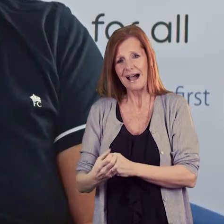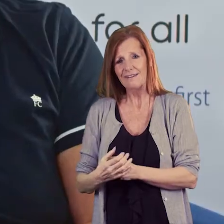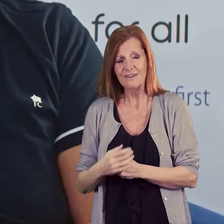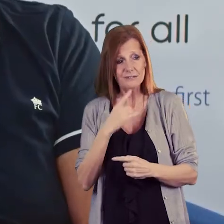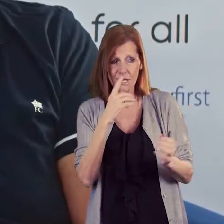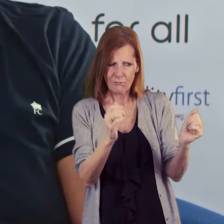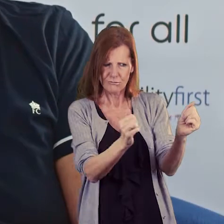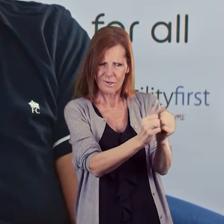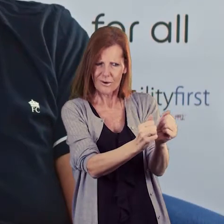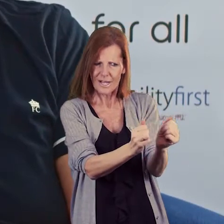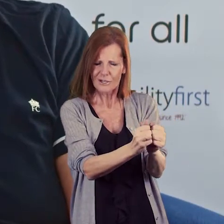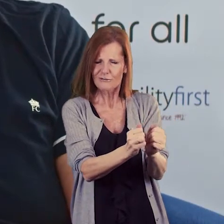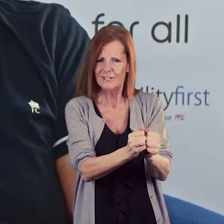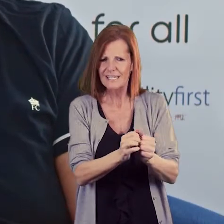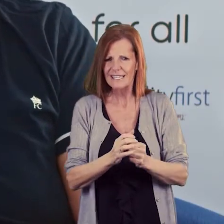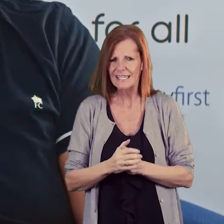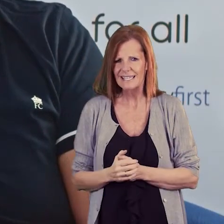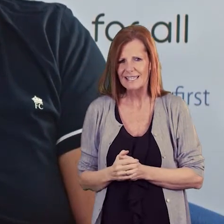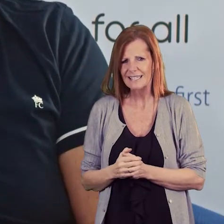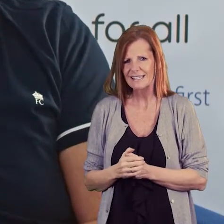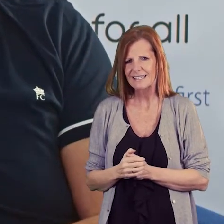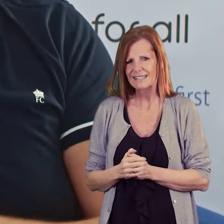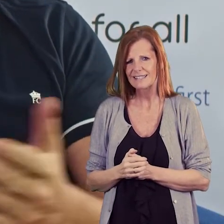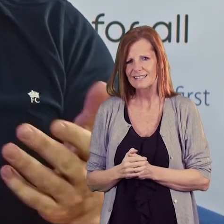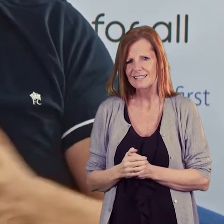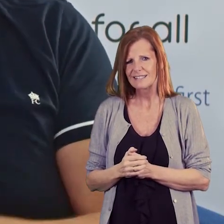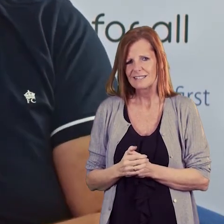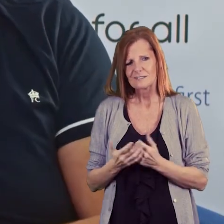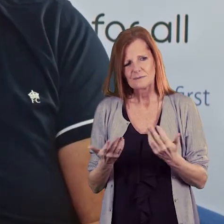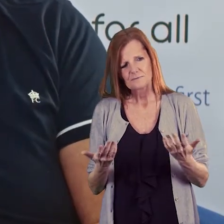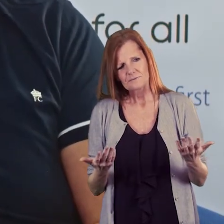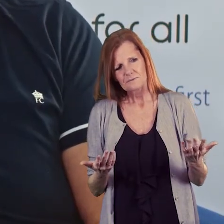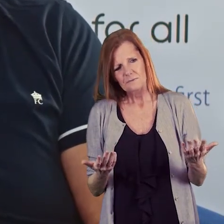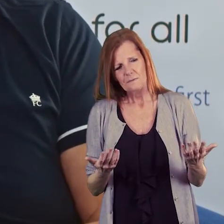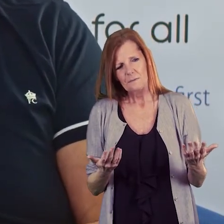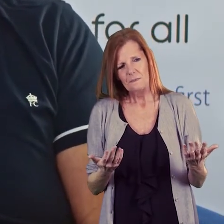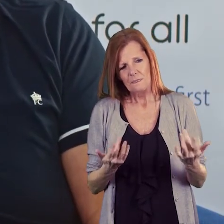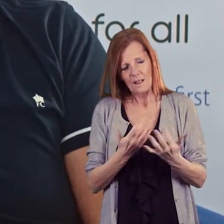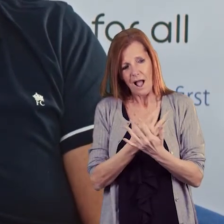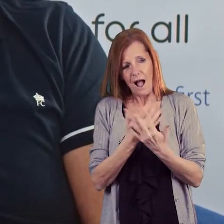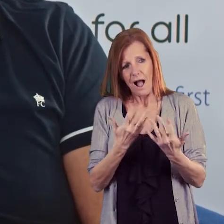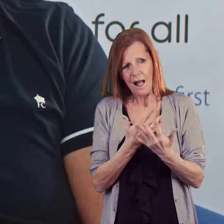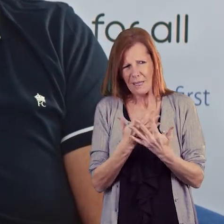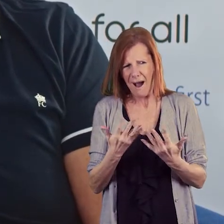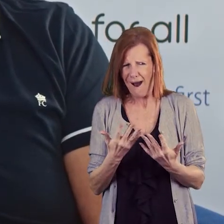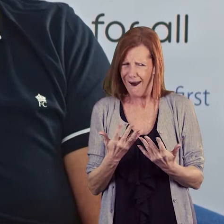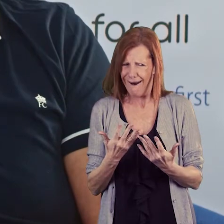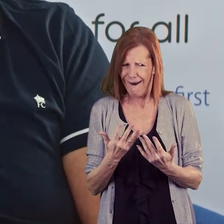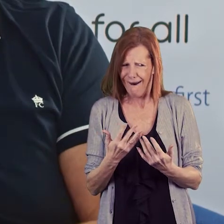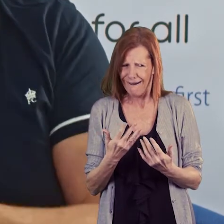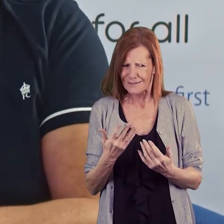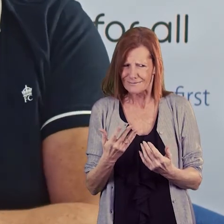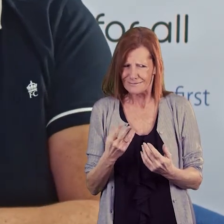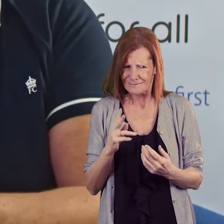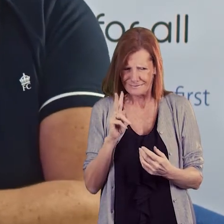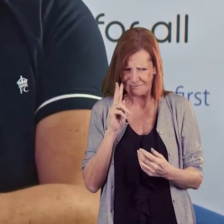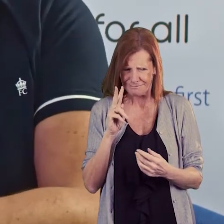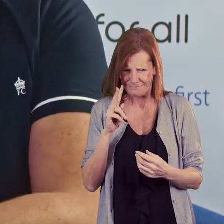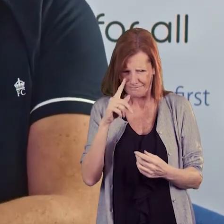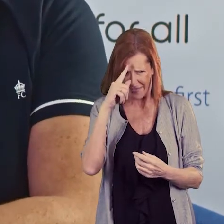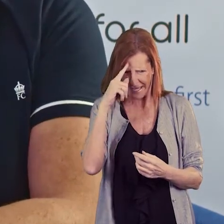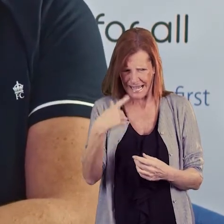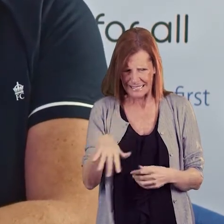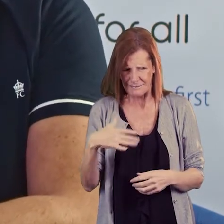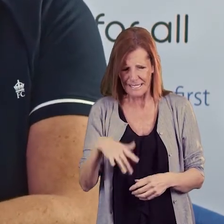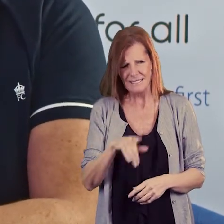no, totally. And and I mean, I'm not going to lie, a lot of that does sound quite expensive, but let's talk